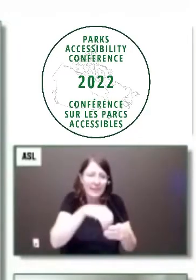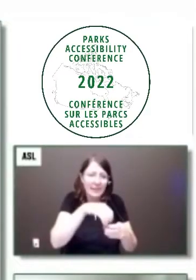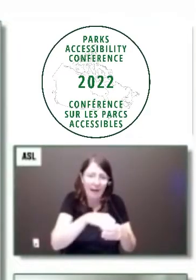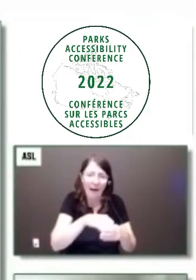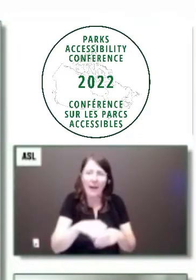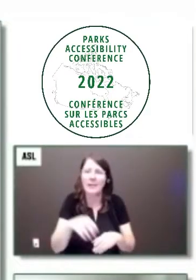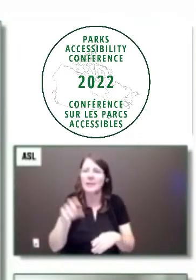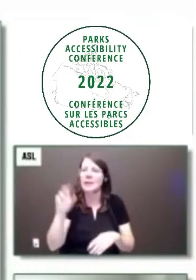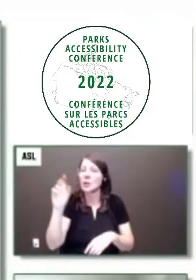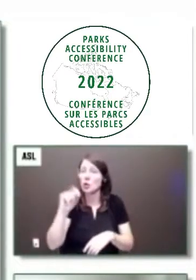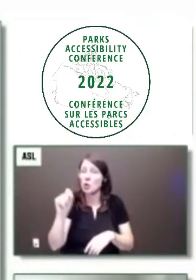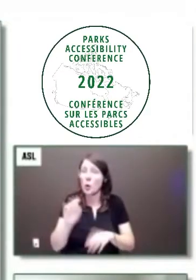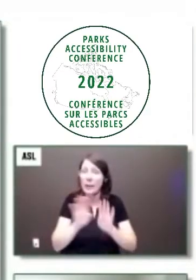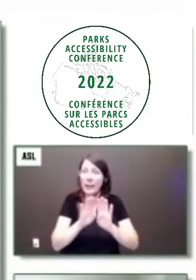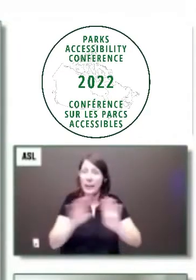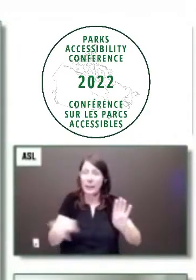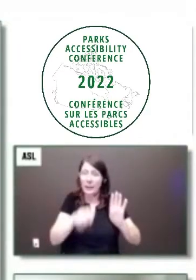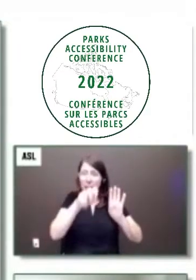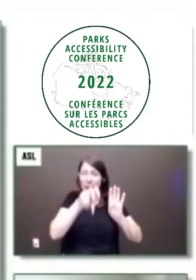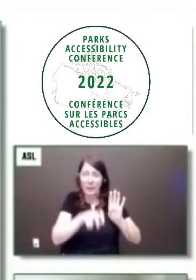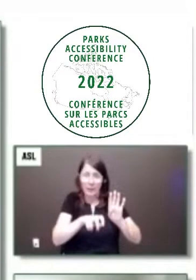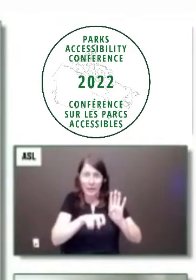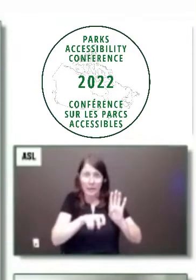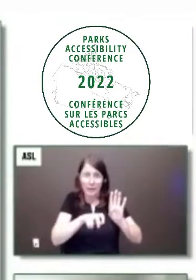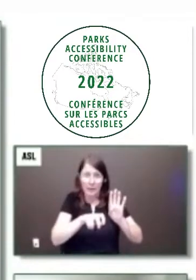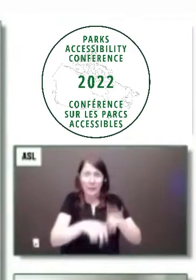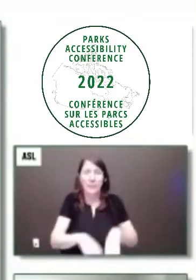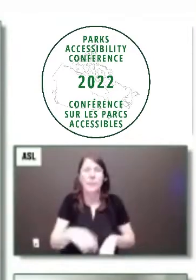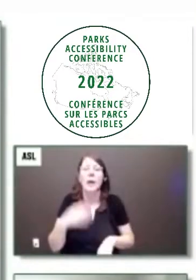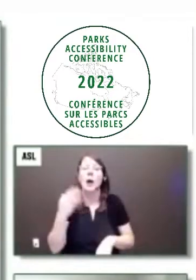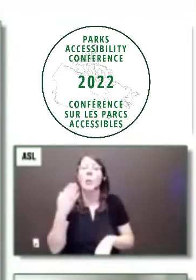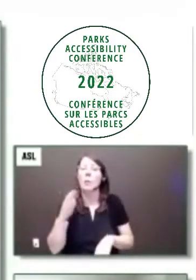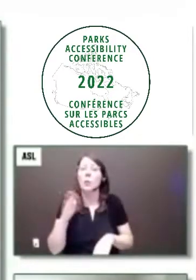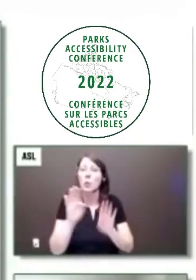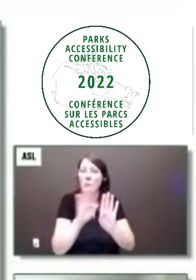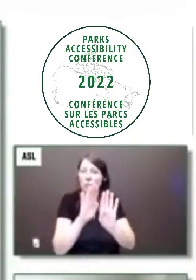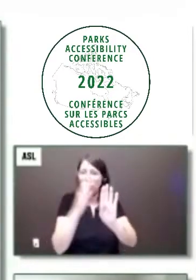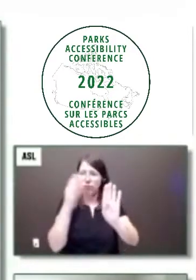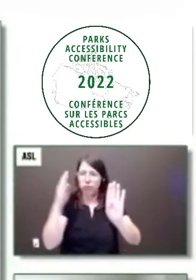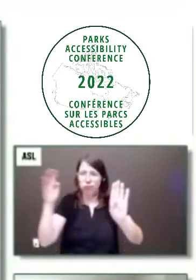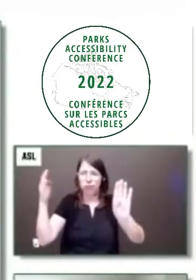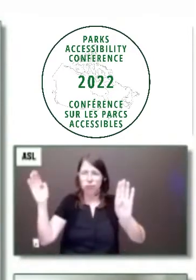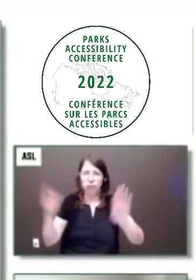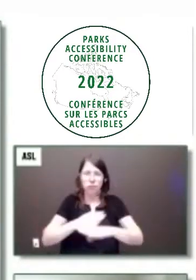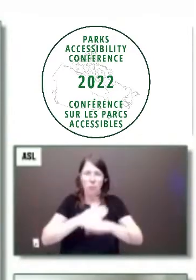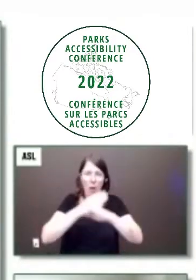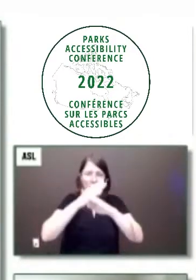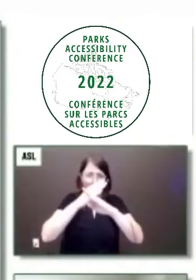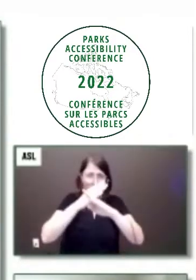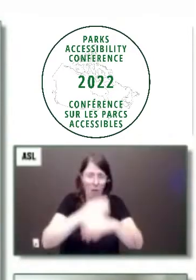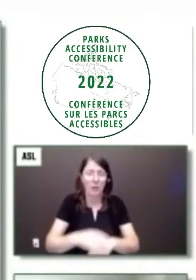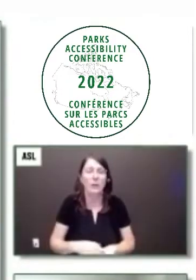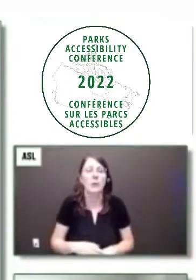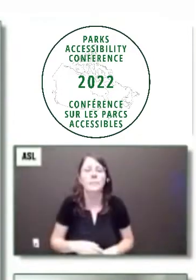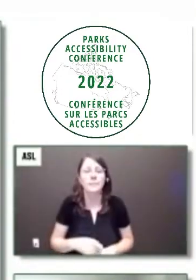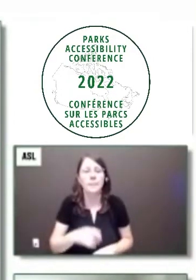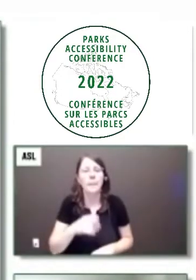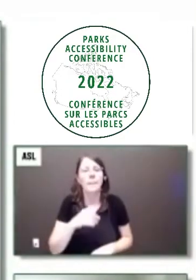foldable screen, a height-adjustable sink, and a hoist on the ceiling. The adult changing table is not in the picture, but it's in the